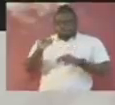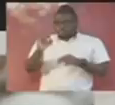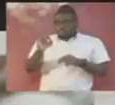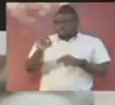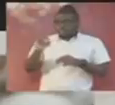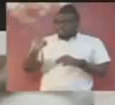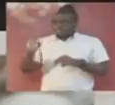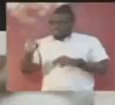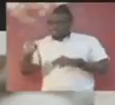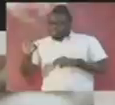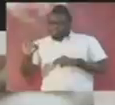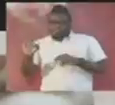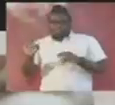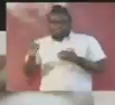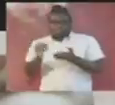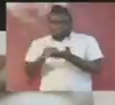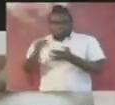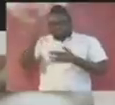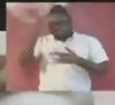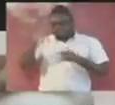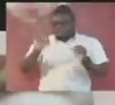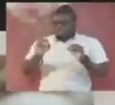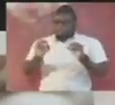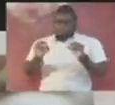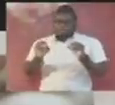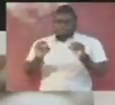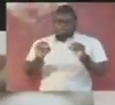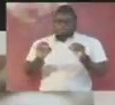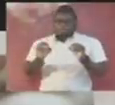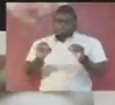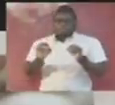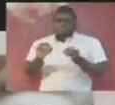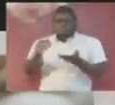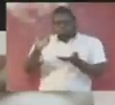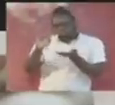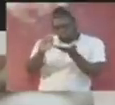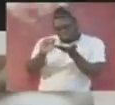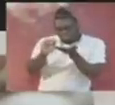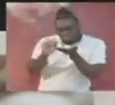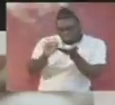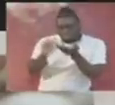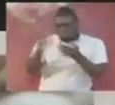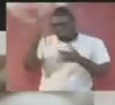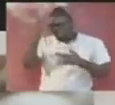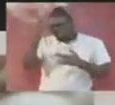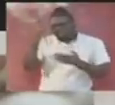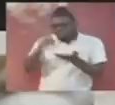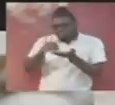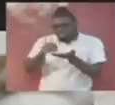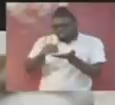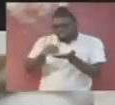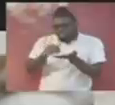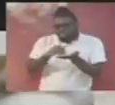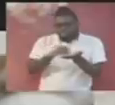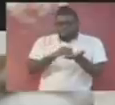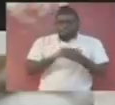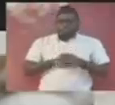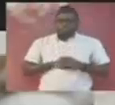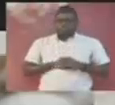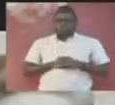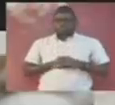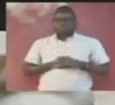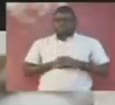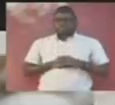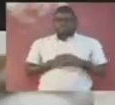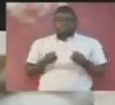slide. So what is to occur next? Well, obviously, we need to continue a